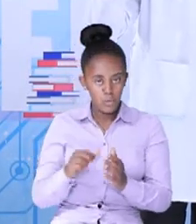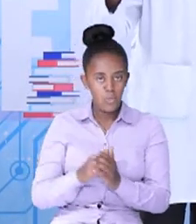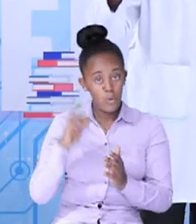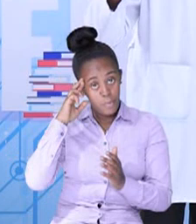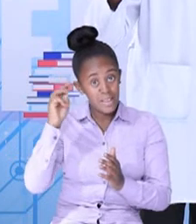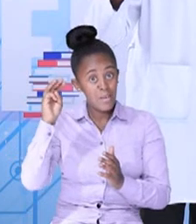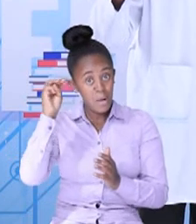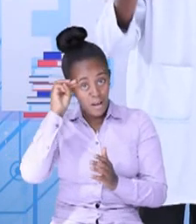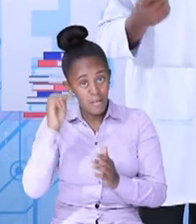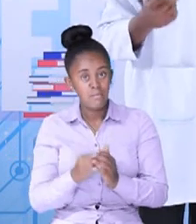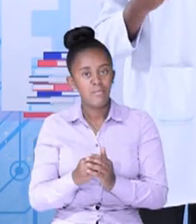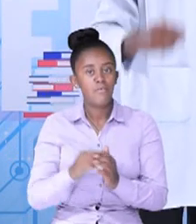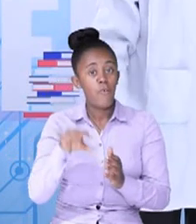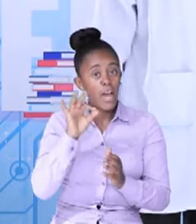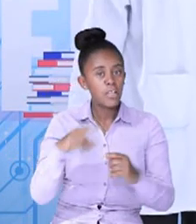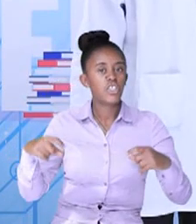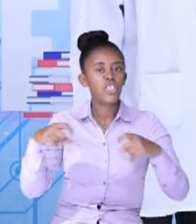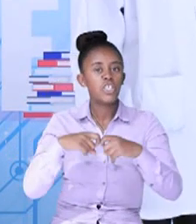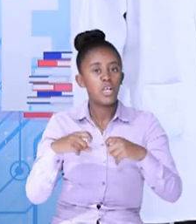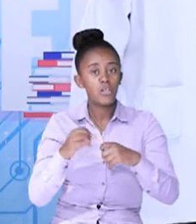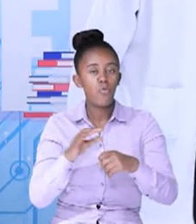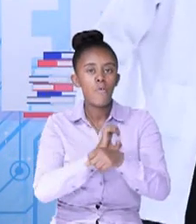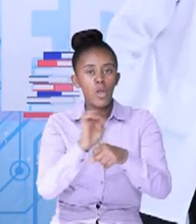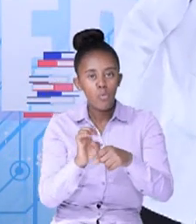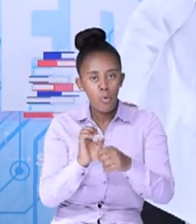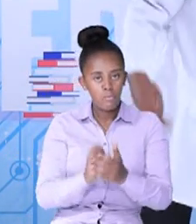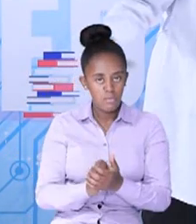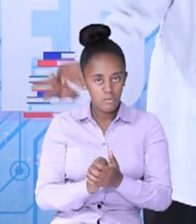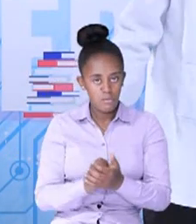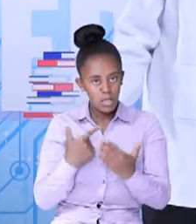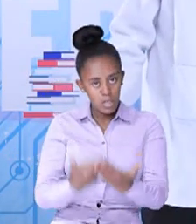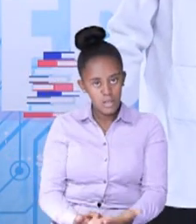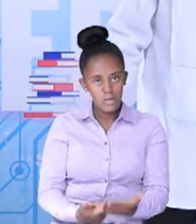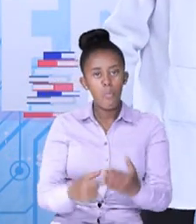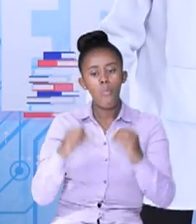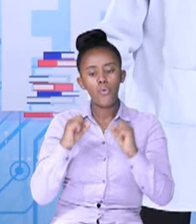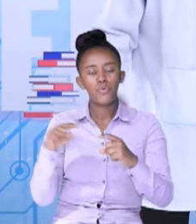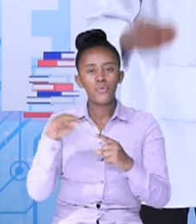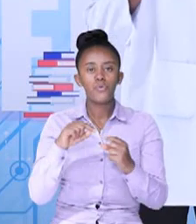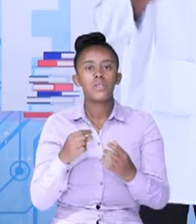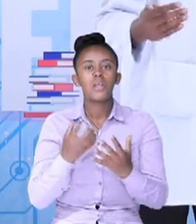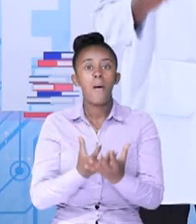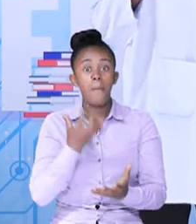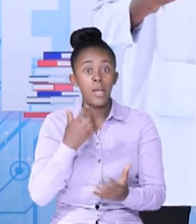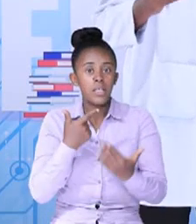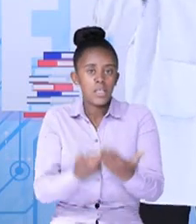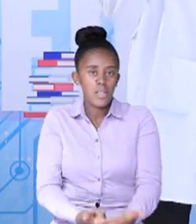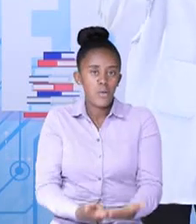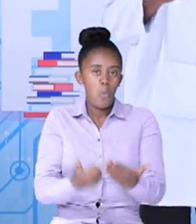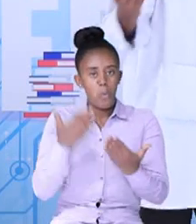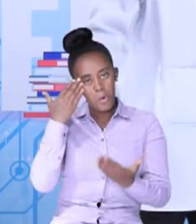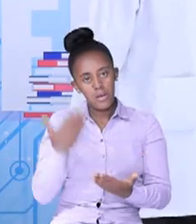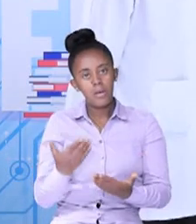finds the charge of electron. At that moment, it's possible to determine the mass because it's already found